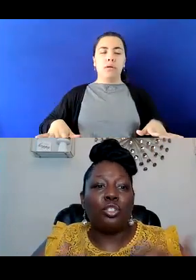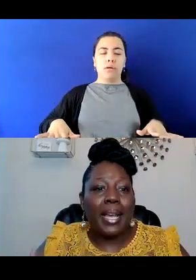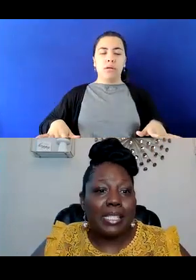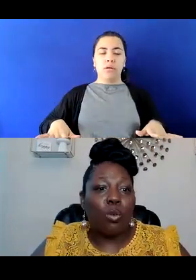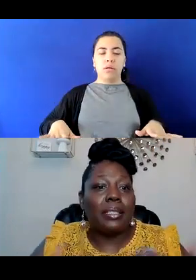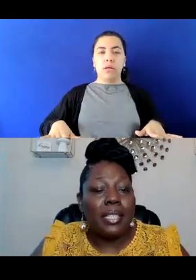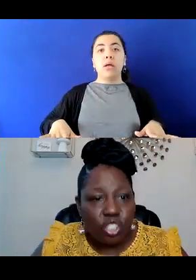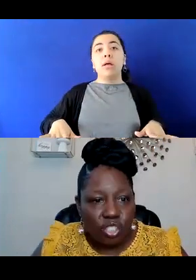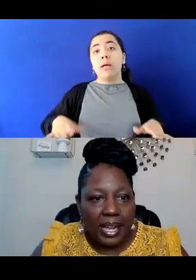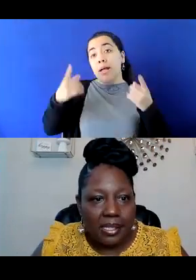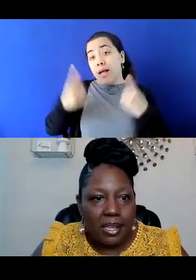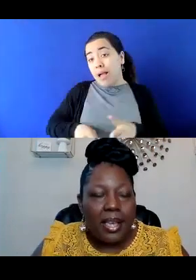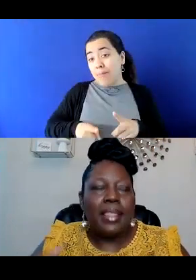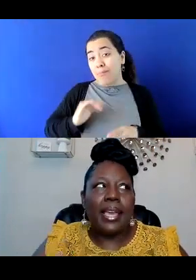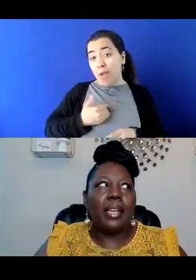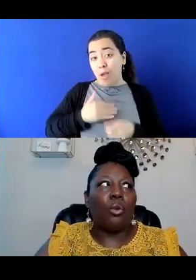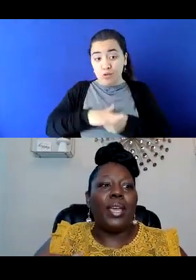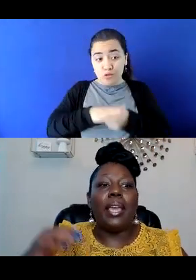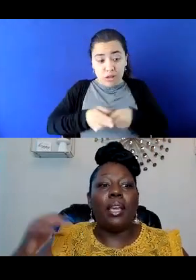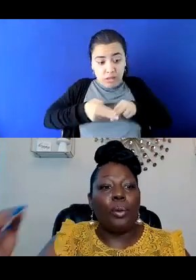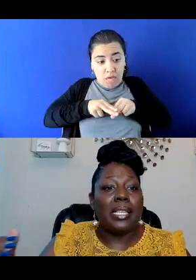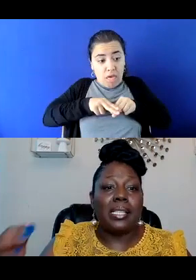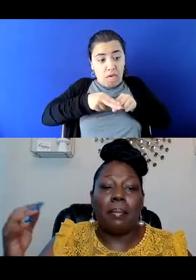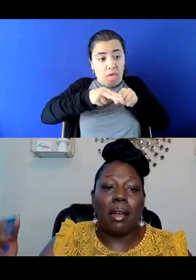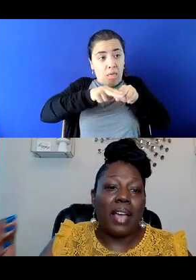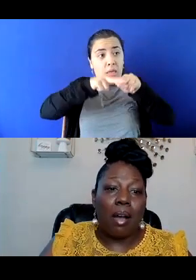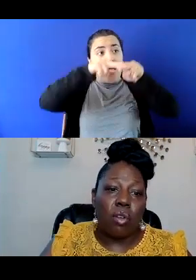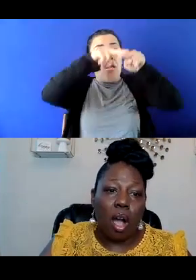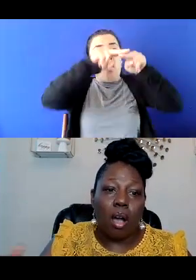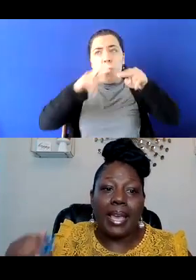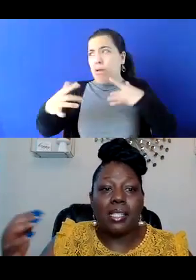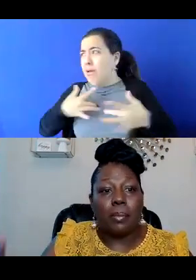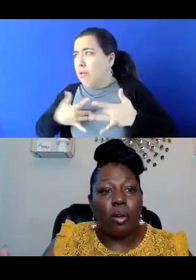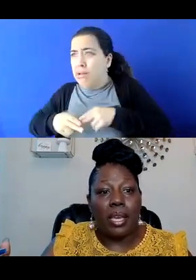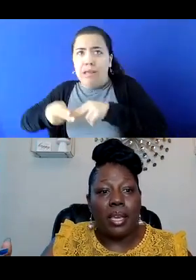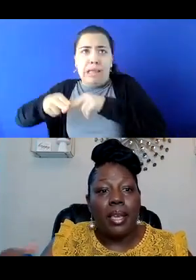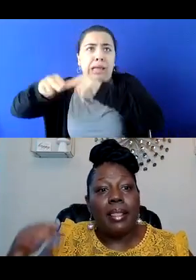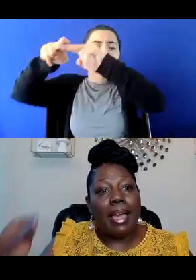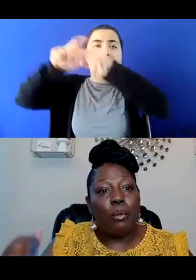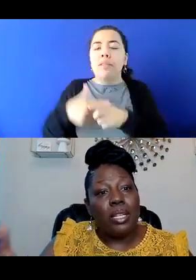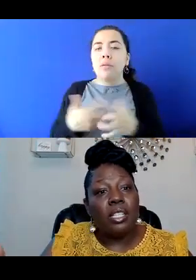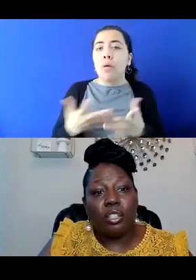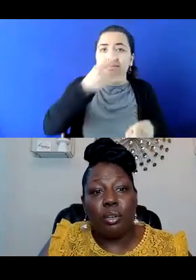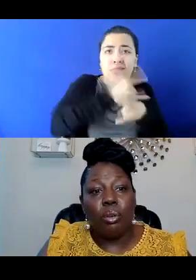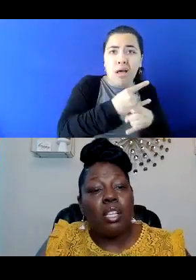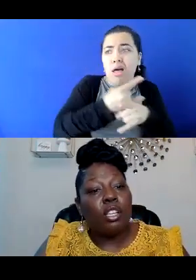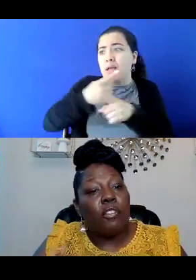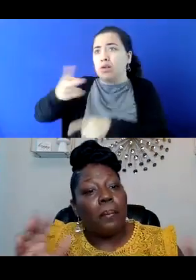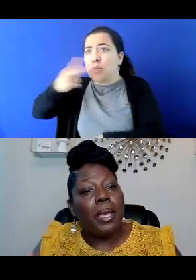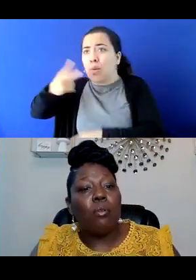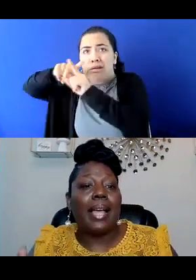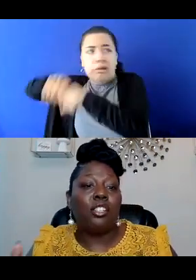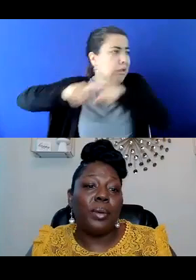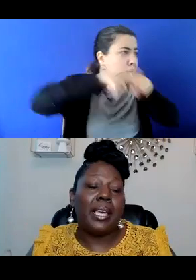more stressed or distressed, then we increase the amount of alcohol and smoking that we need to do. So,